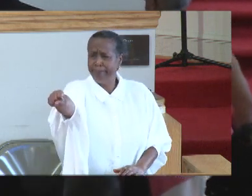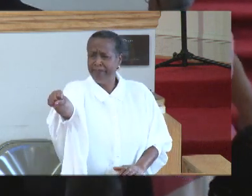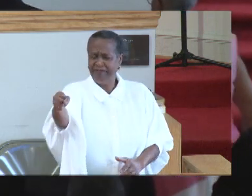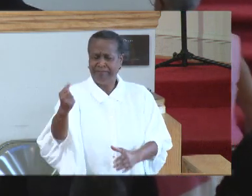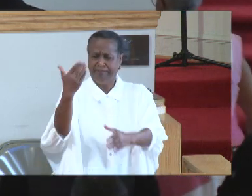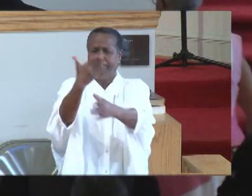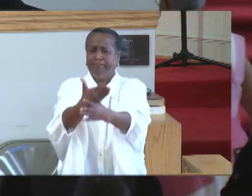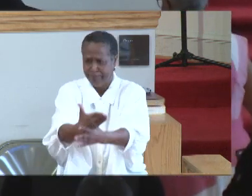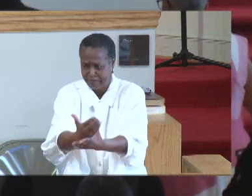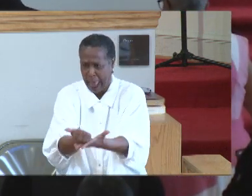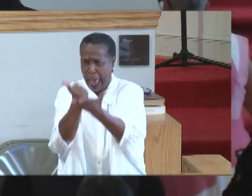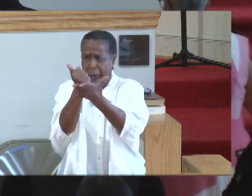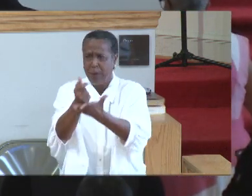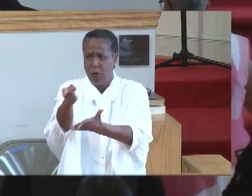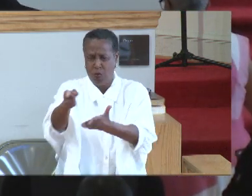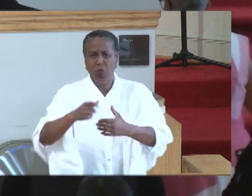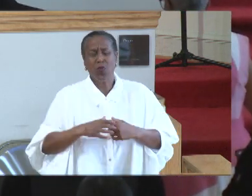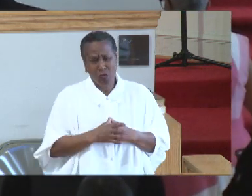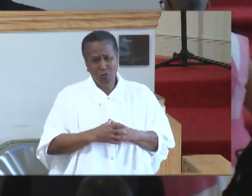intervened.